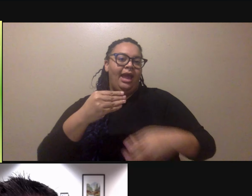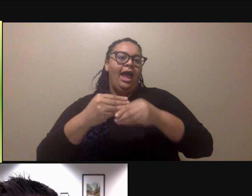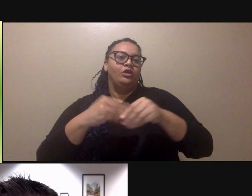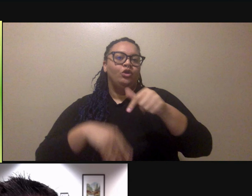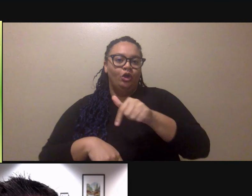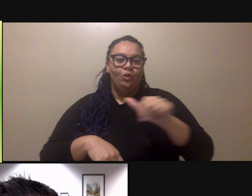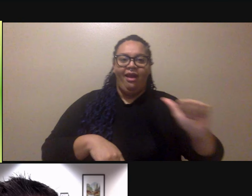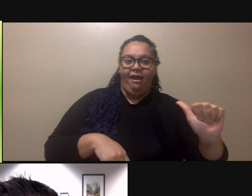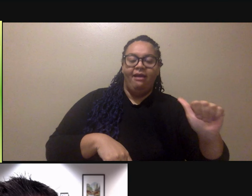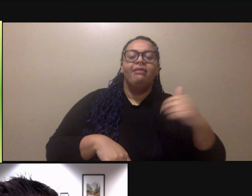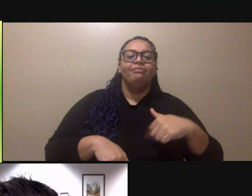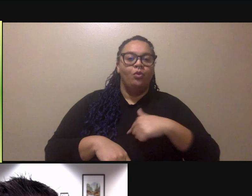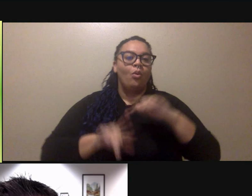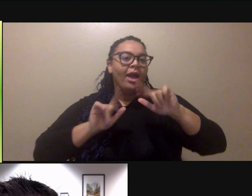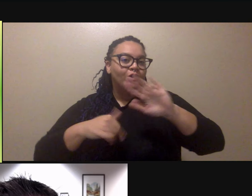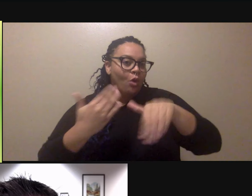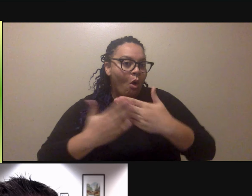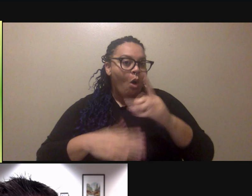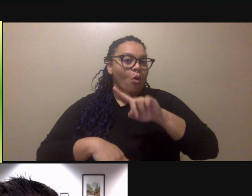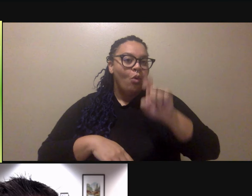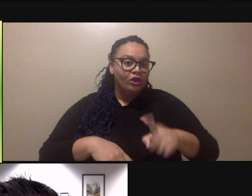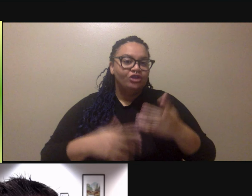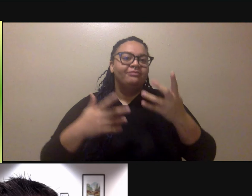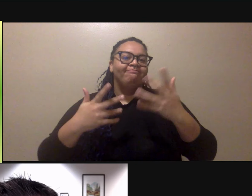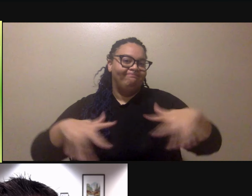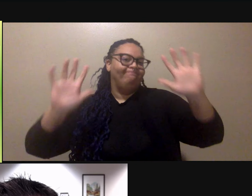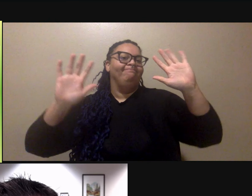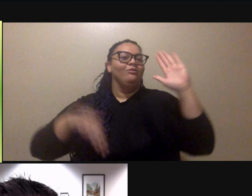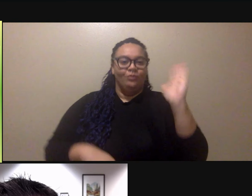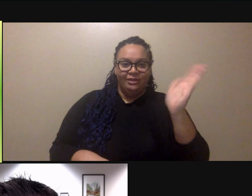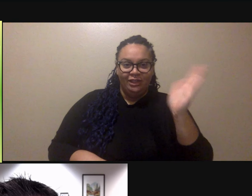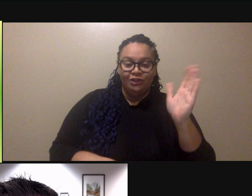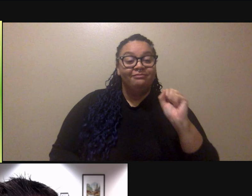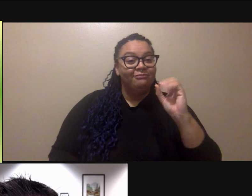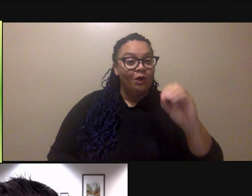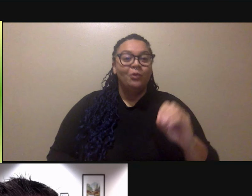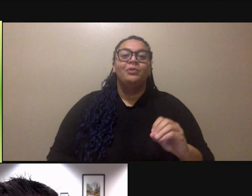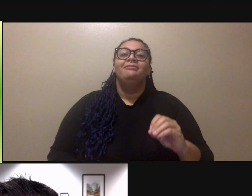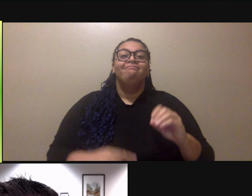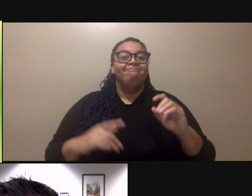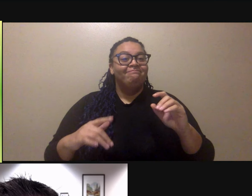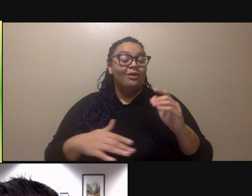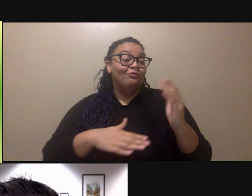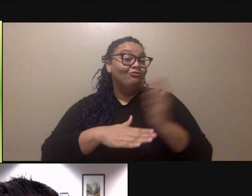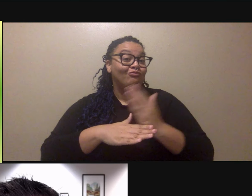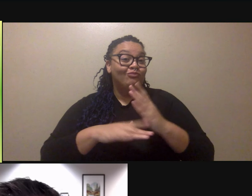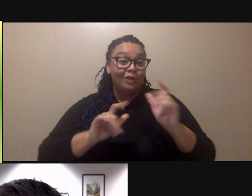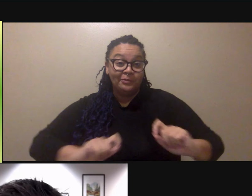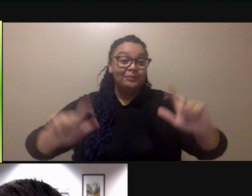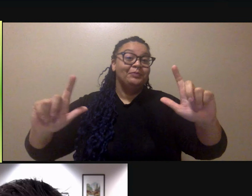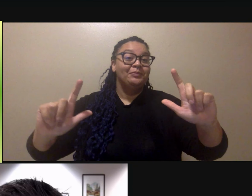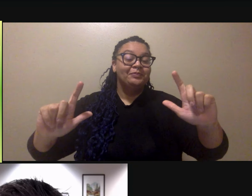answering all Q&A questions at the end of the presentation. So why don't you go ahead and share your screen?